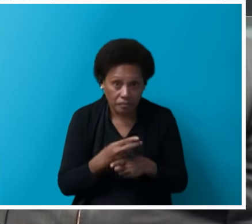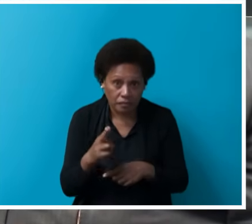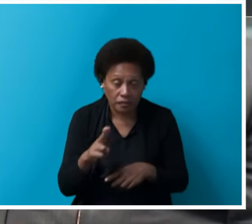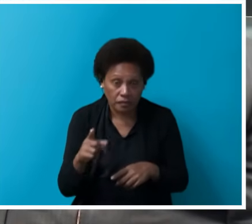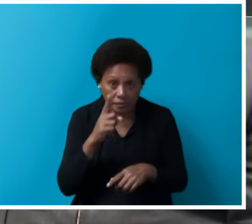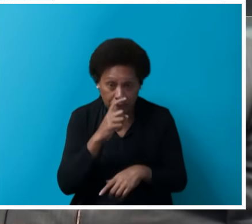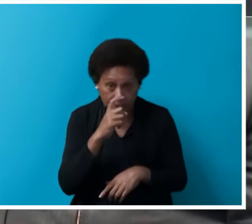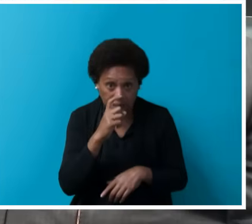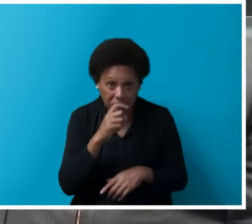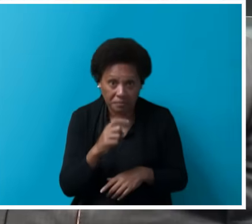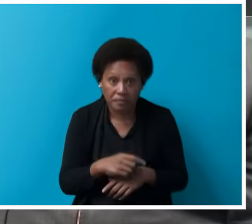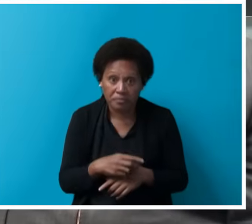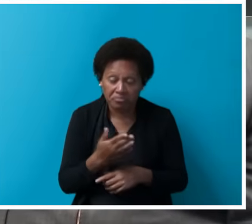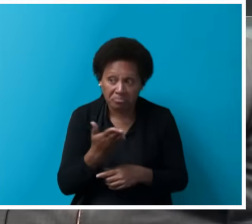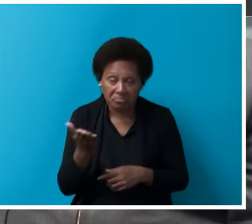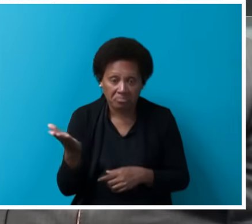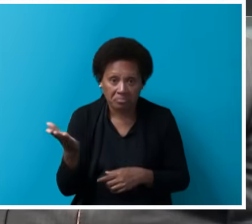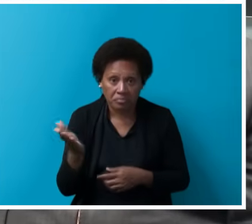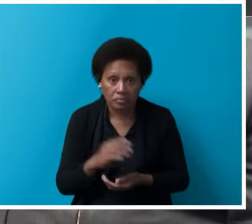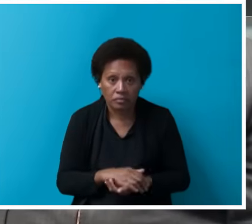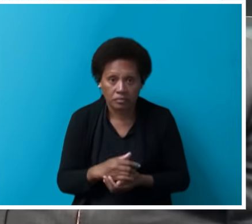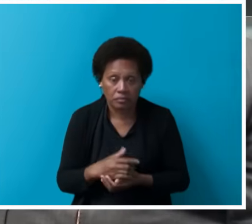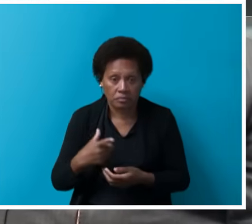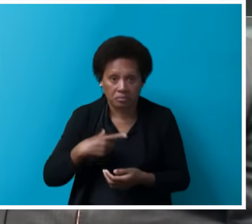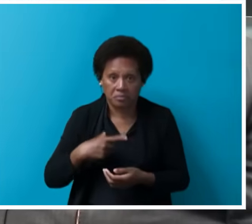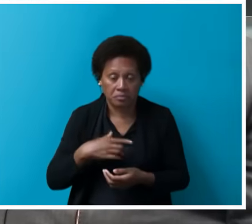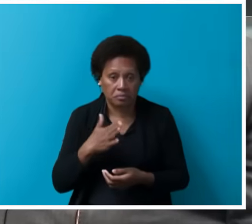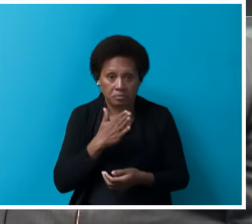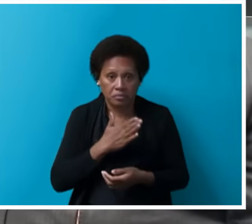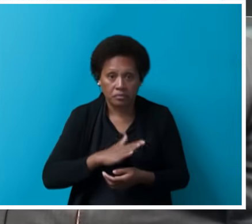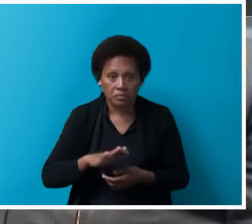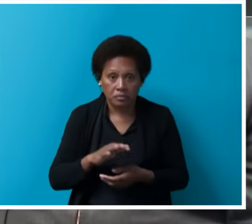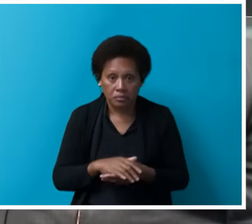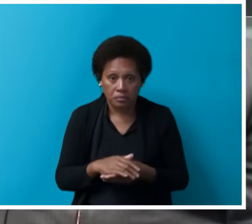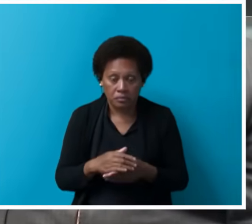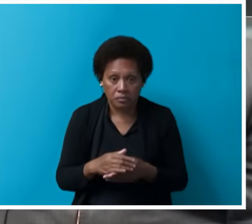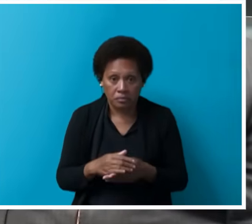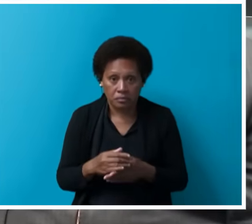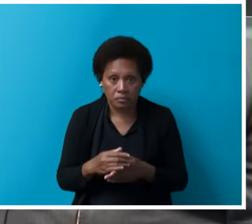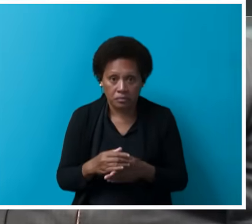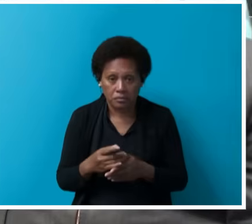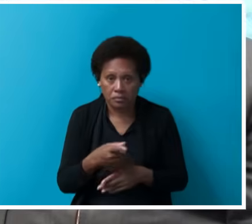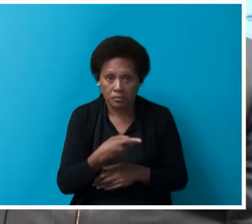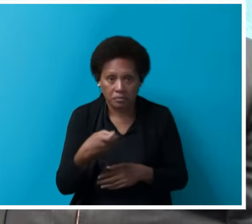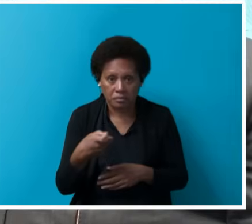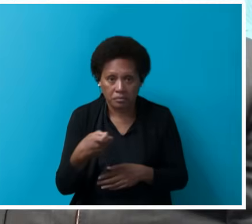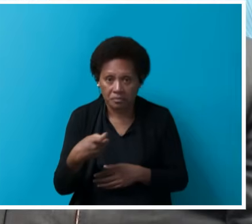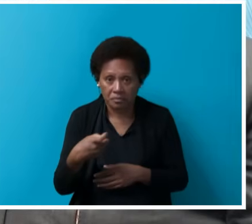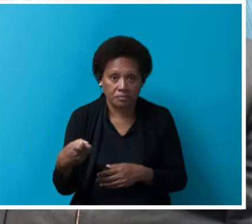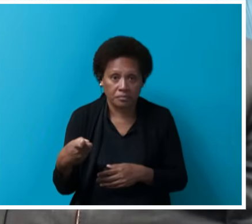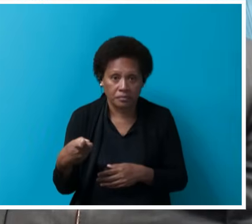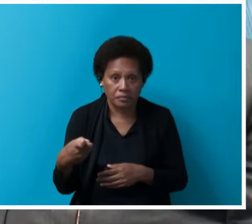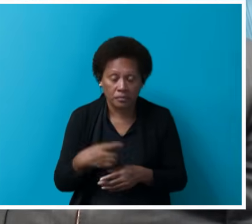people misuse that, Mr. Speaker, why do you want to penalize 95% of them? Go and talk to the mothers, go and talk to the parents around